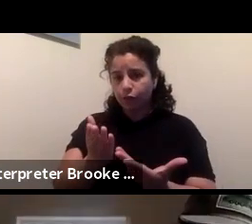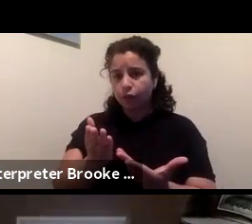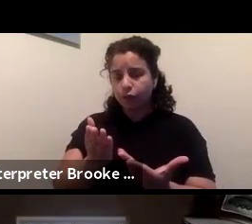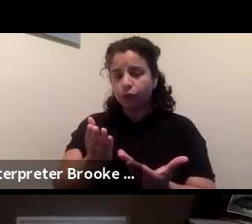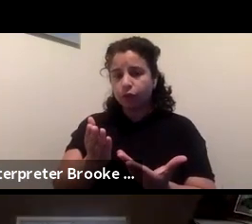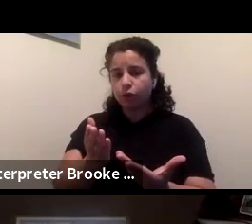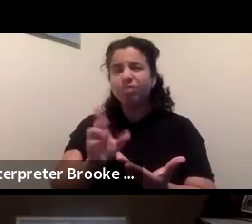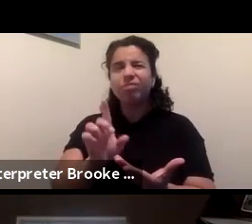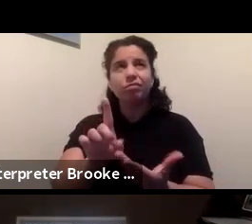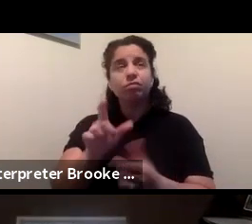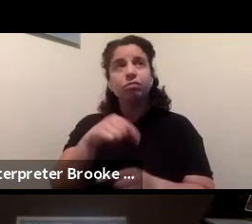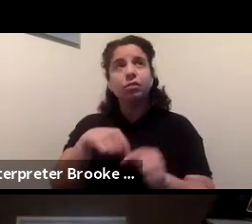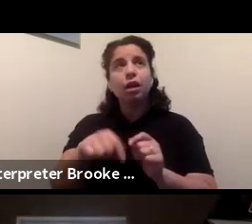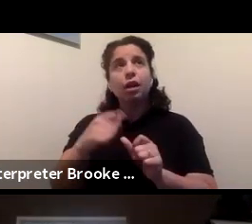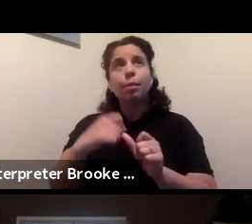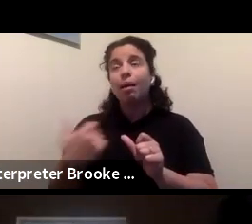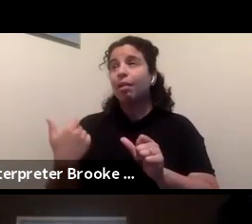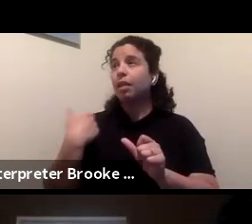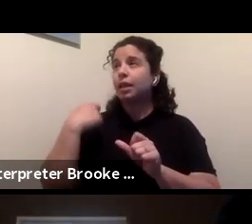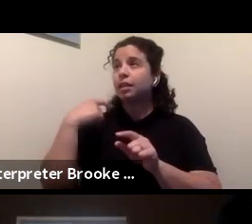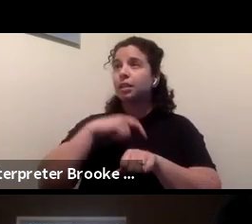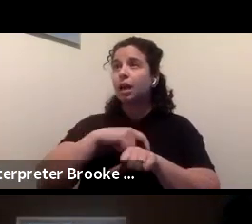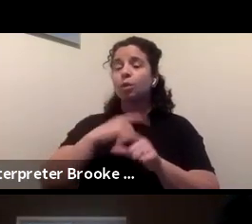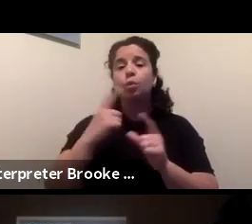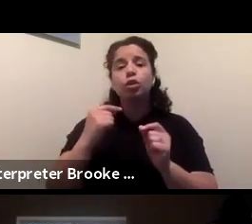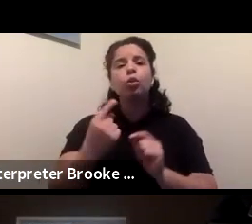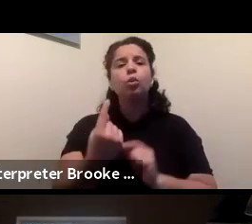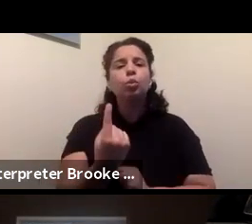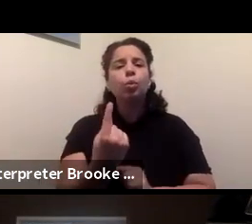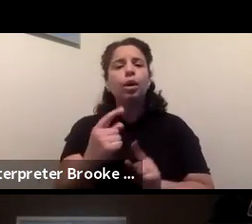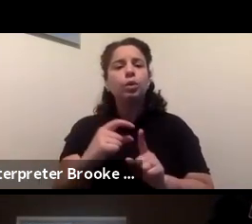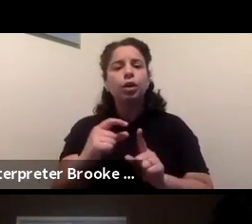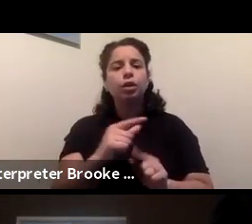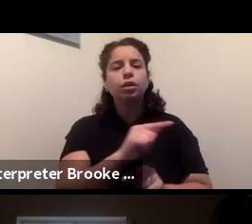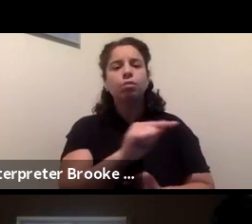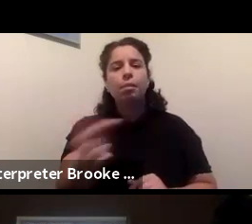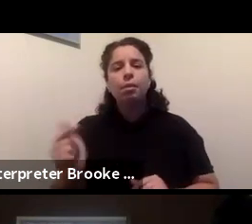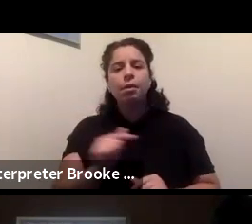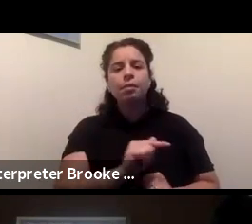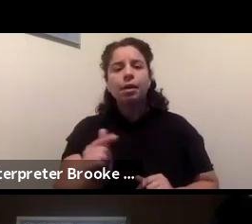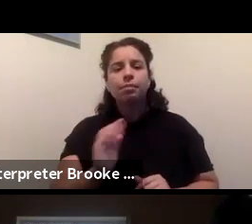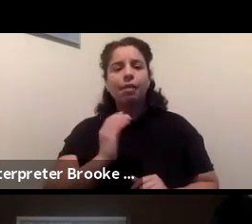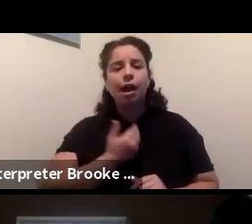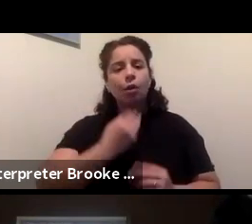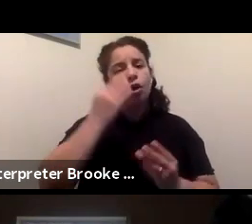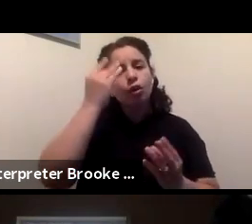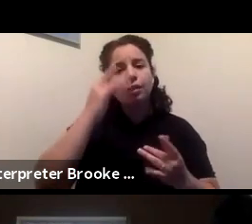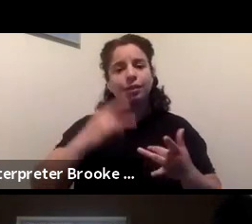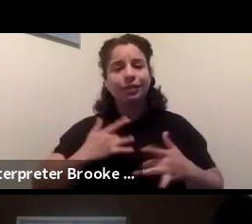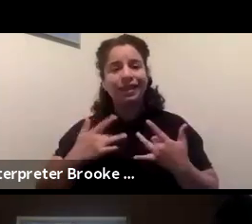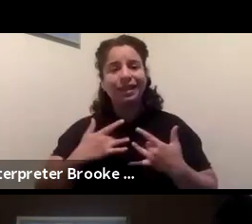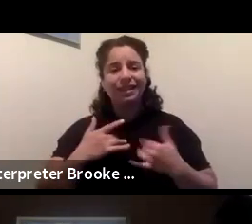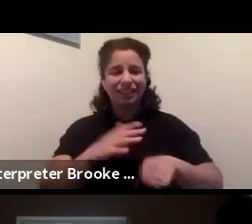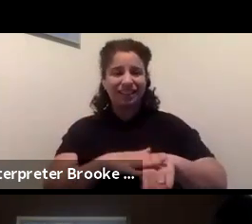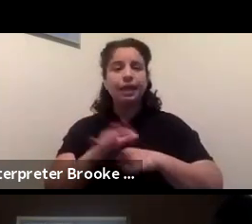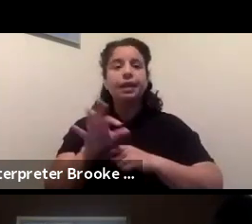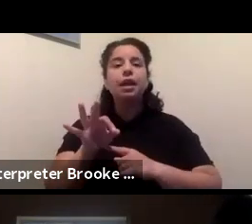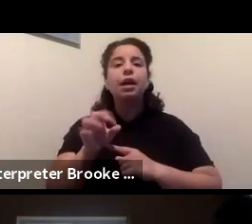so last time we did just one word of thought or feeling about what we said, any other finishing words. We just have 9 minutes left, but